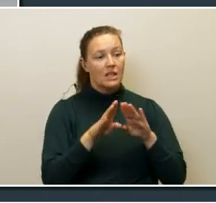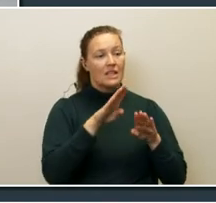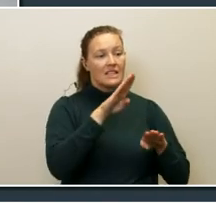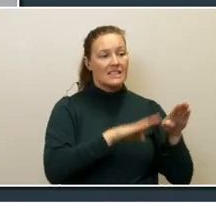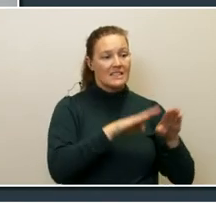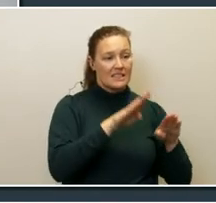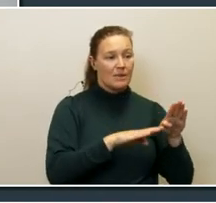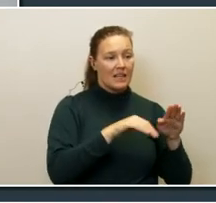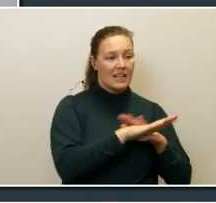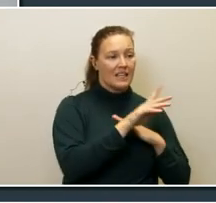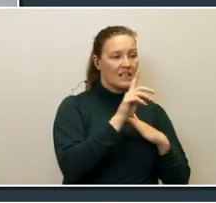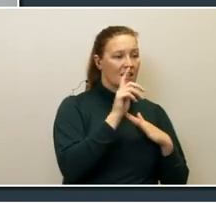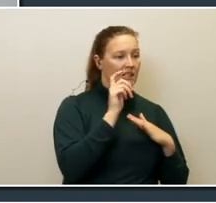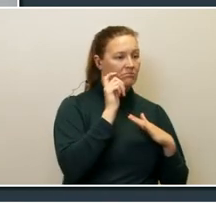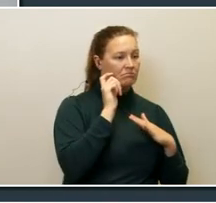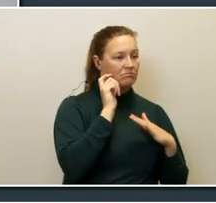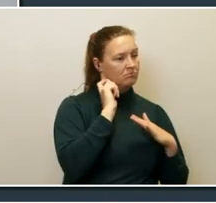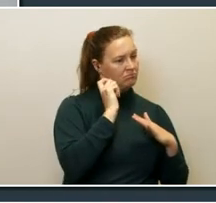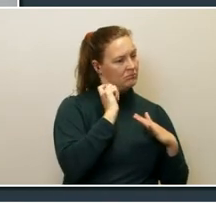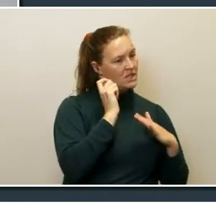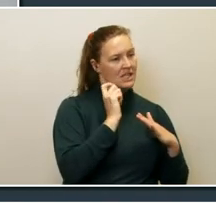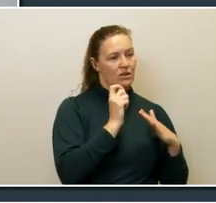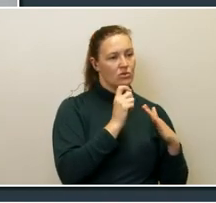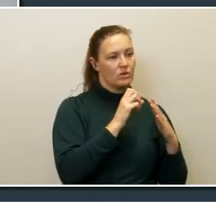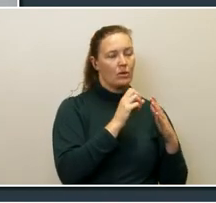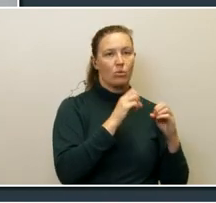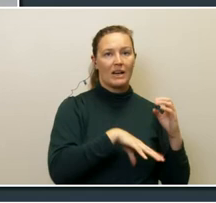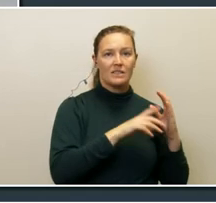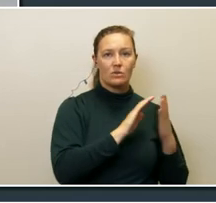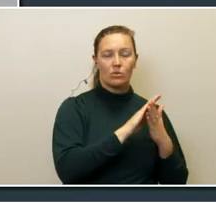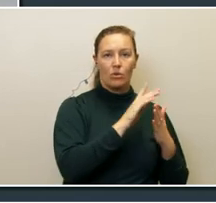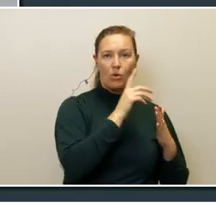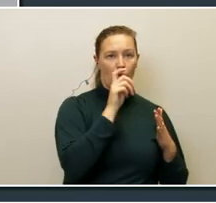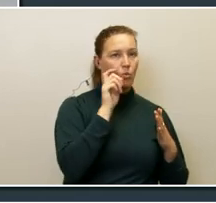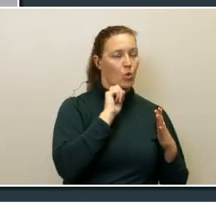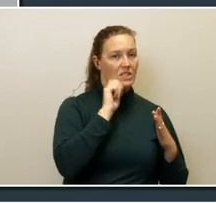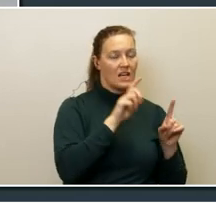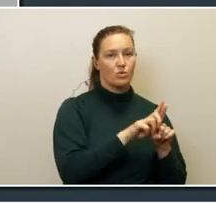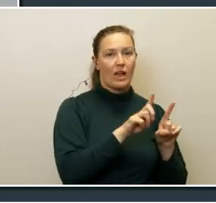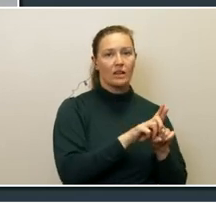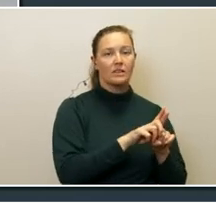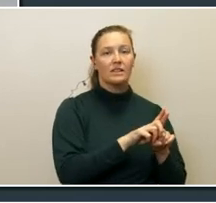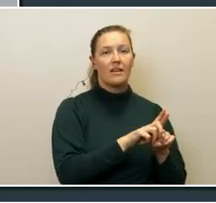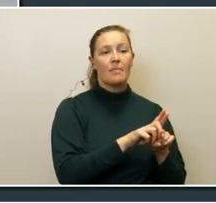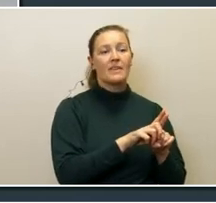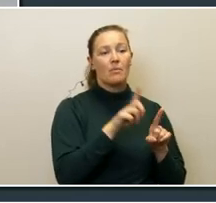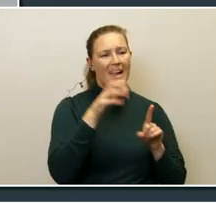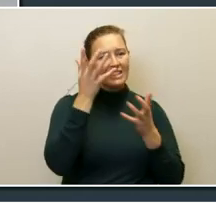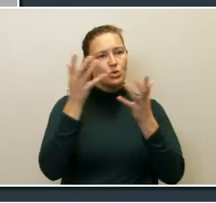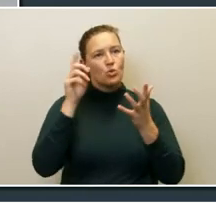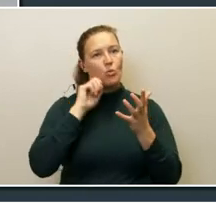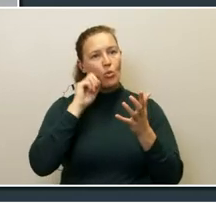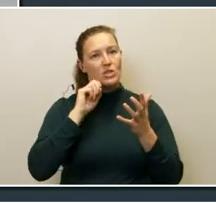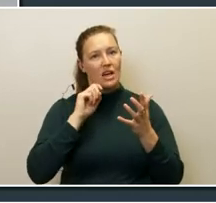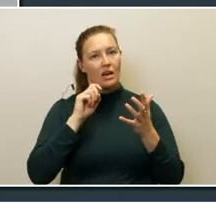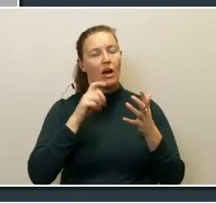the sanitary wastewater, about 50-50. Despite this similarity, stormwater is allowed to